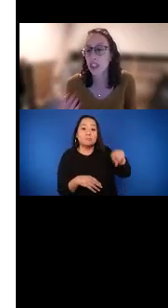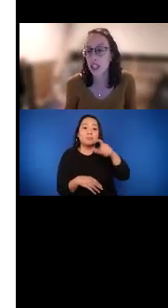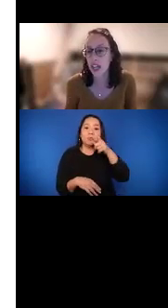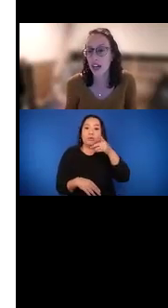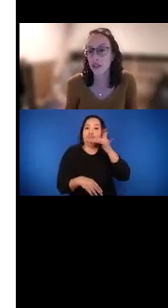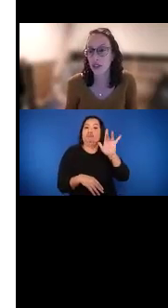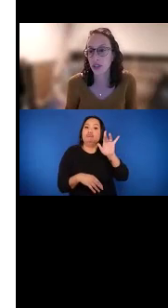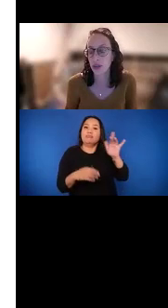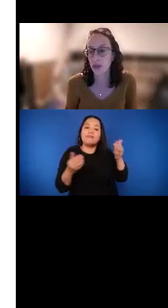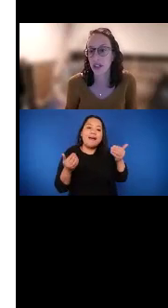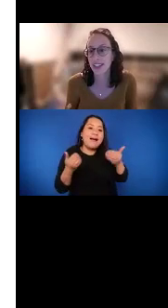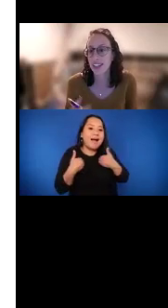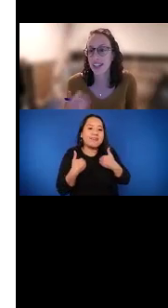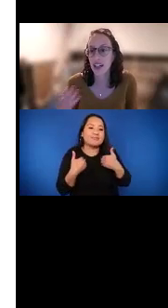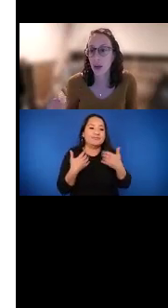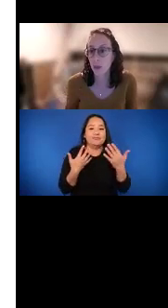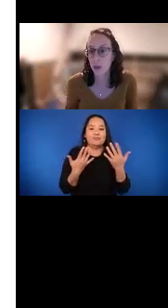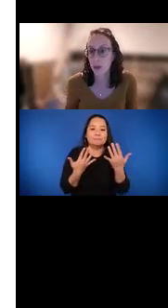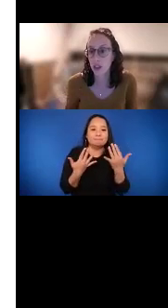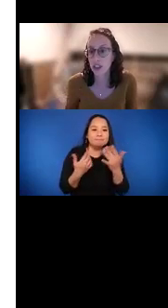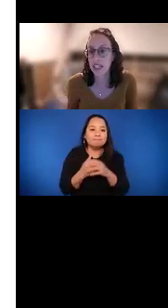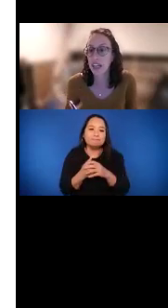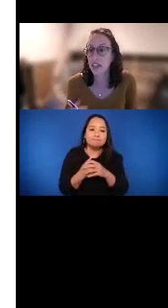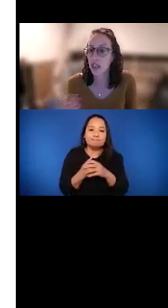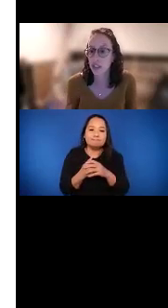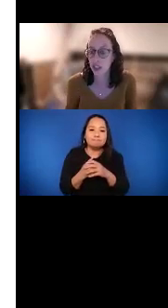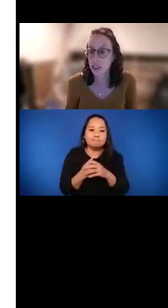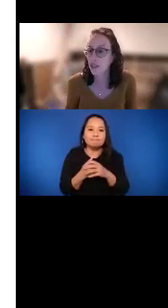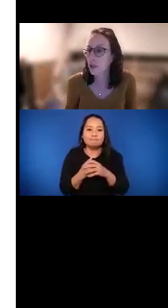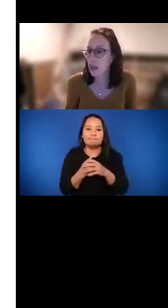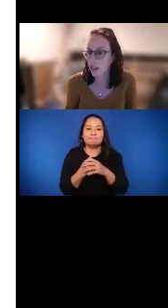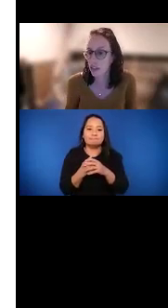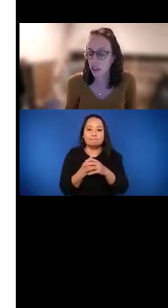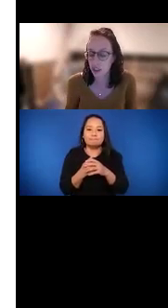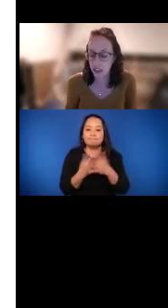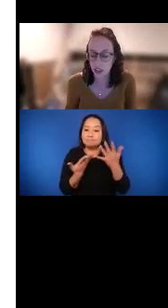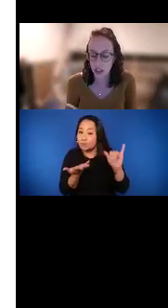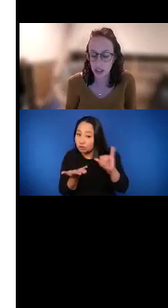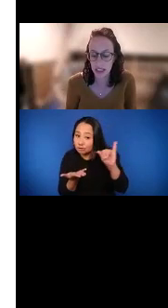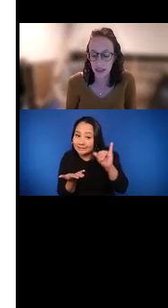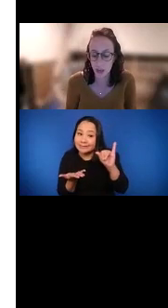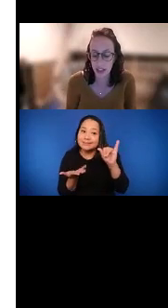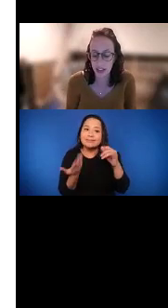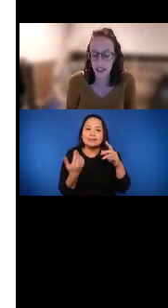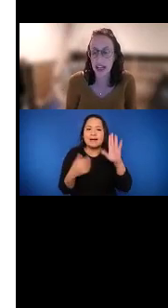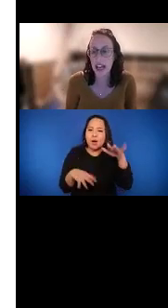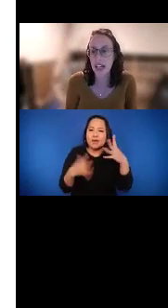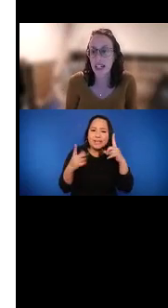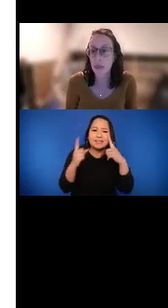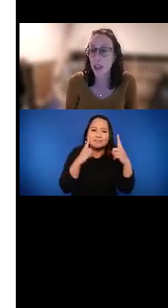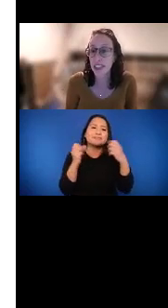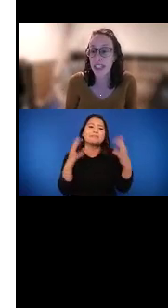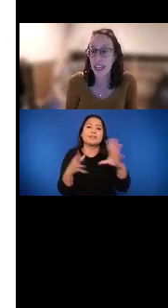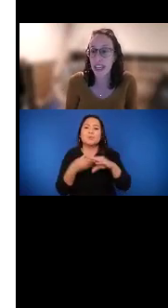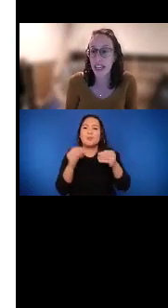people reaching out to homeowners and renters, if you had renters insurance as well,